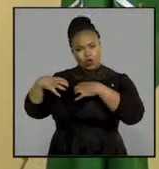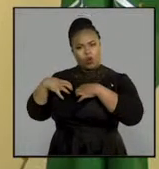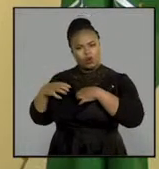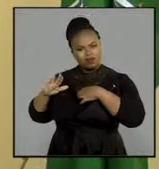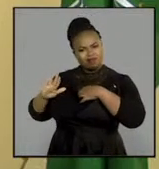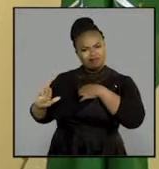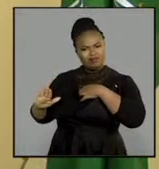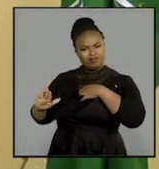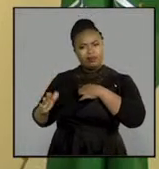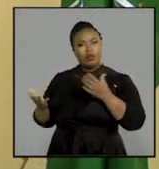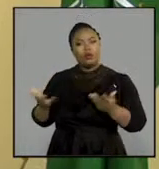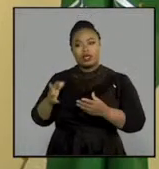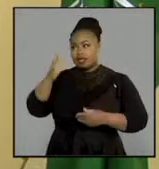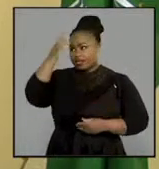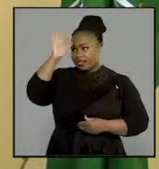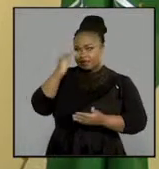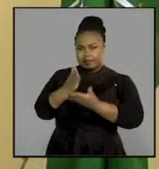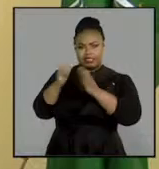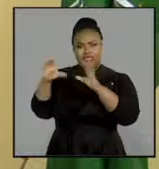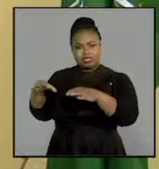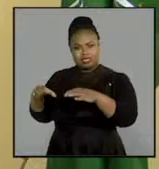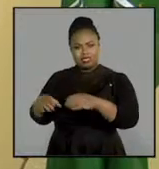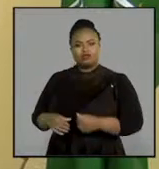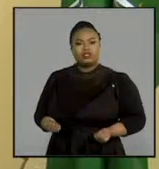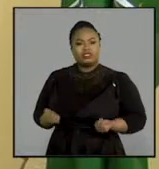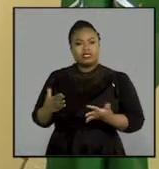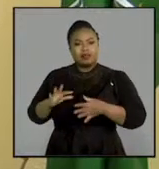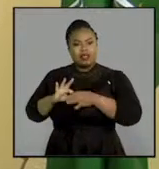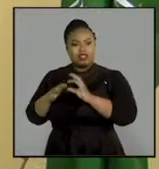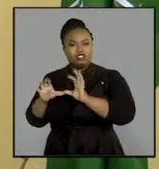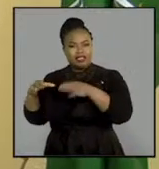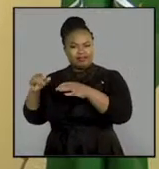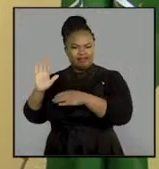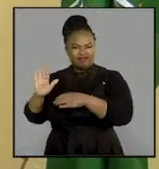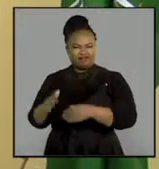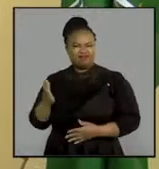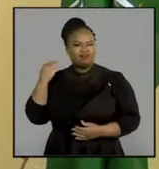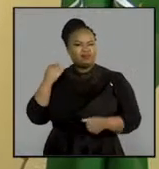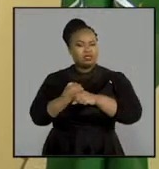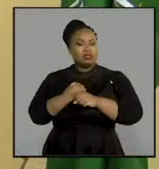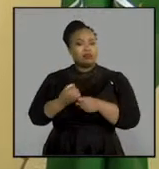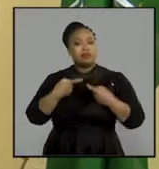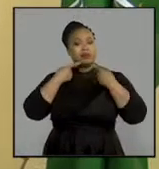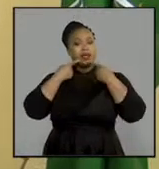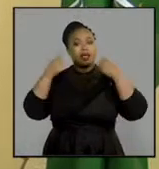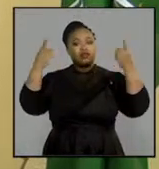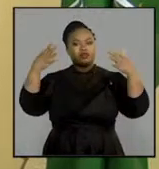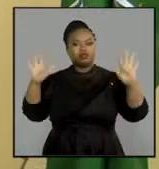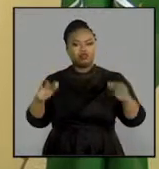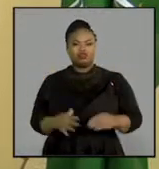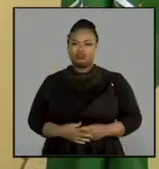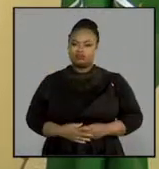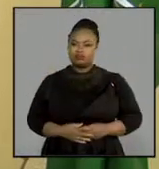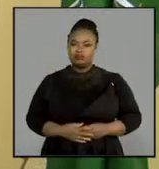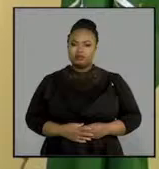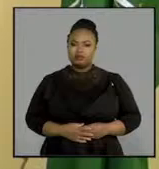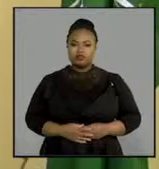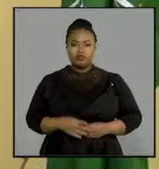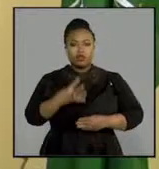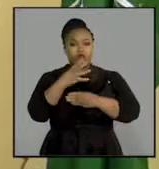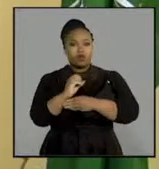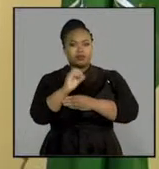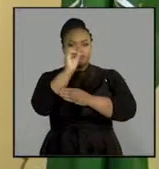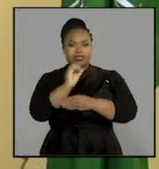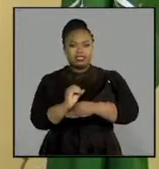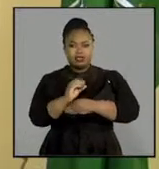women-owned businesses within the public sector's supply chain. Last year, we announced that